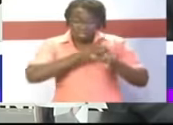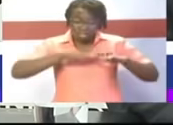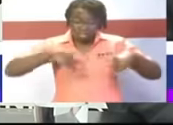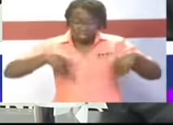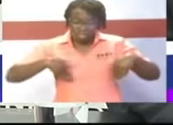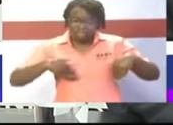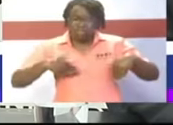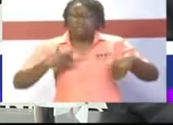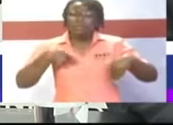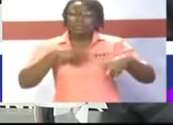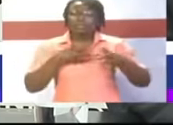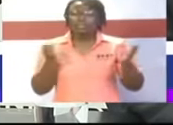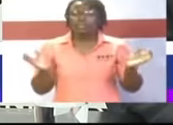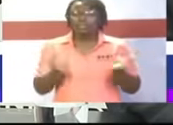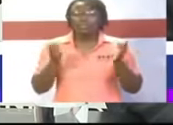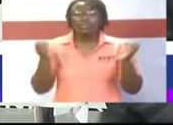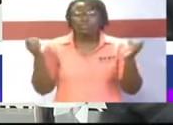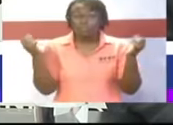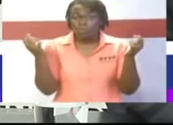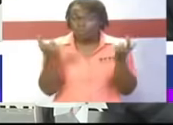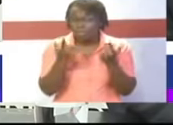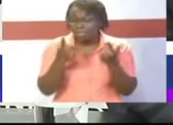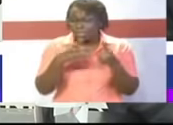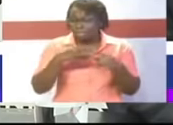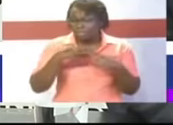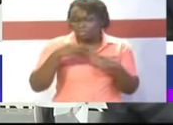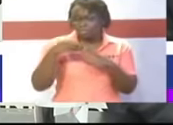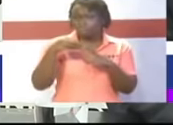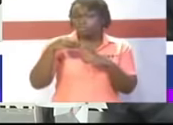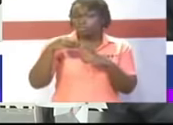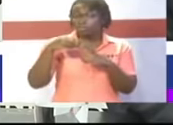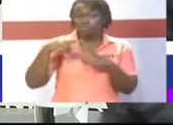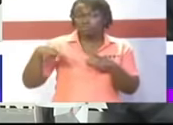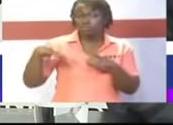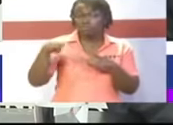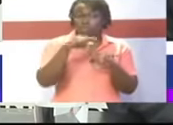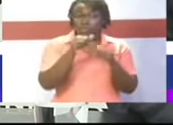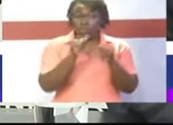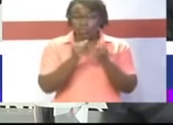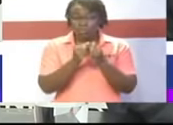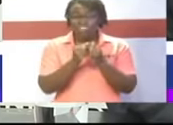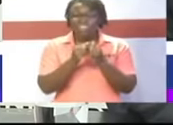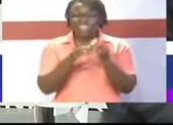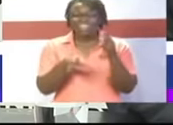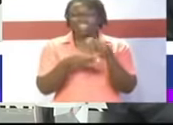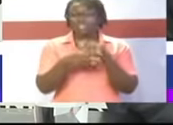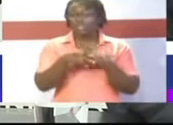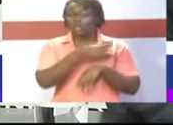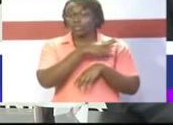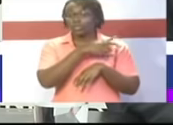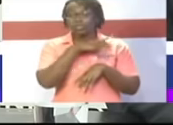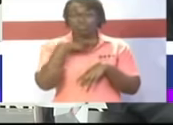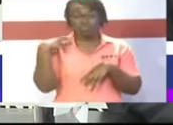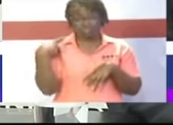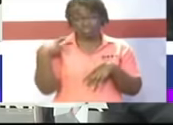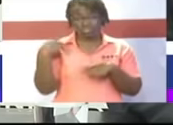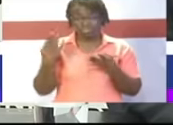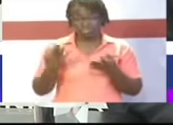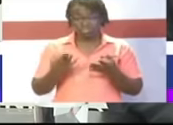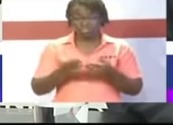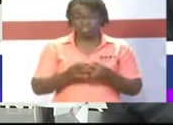continue to encourage all individuals, especially those with additional risk, being in the older age groups,